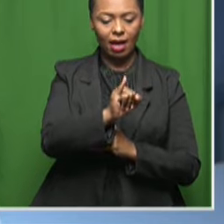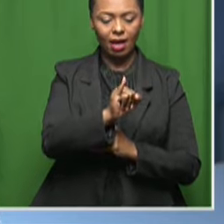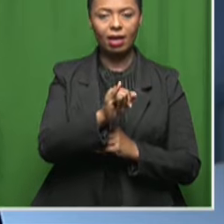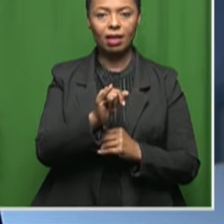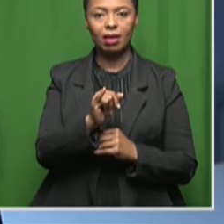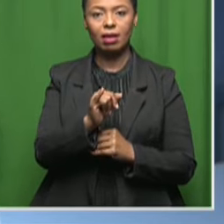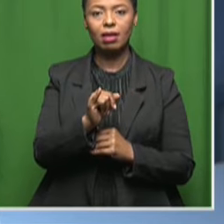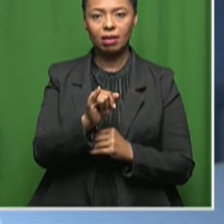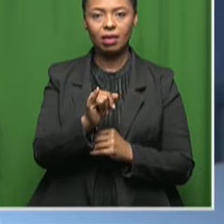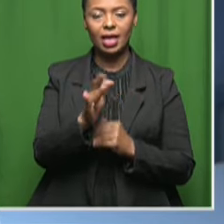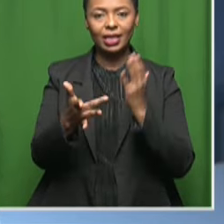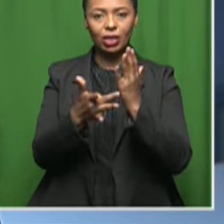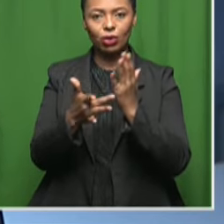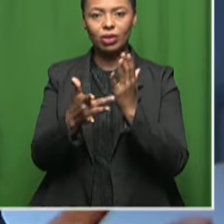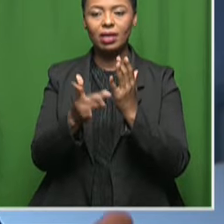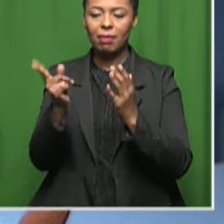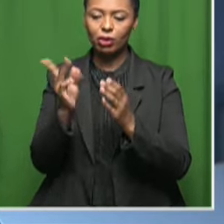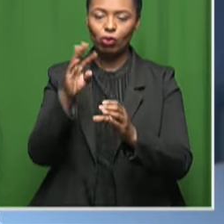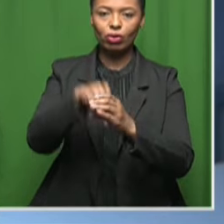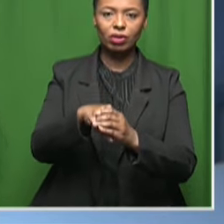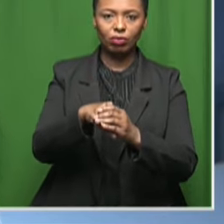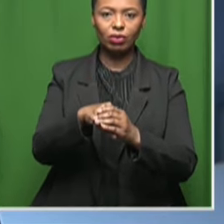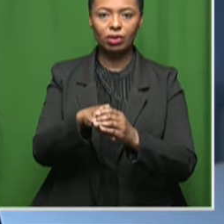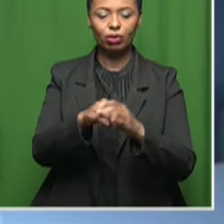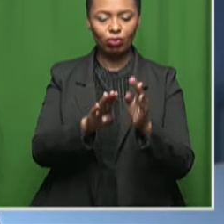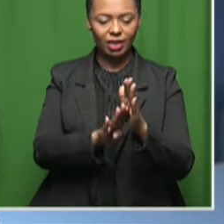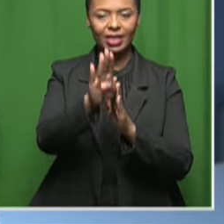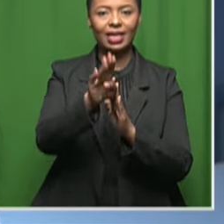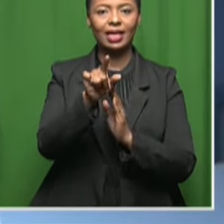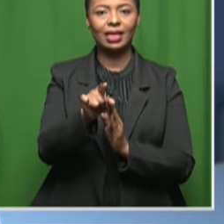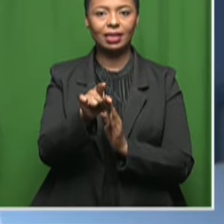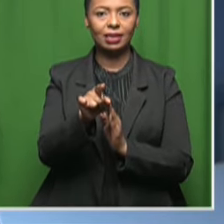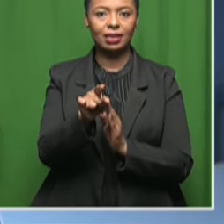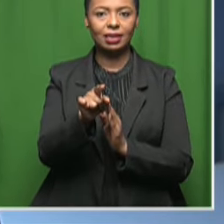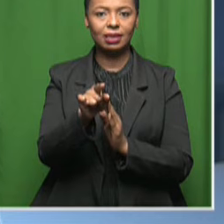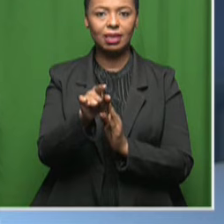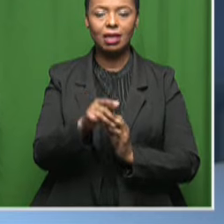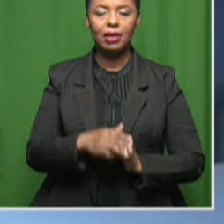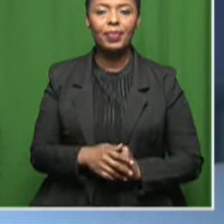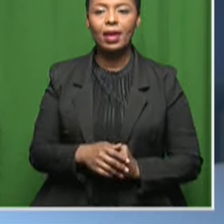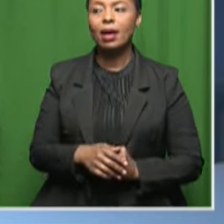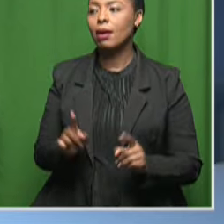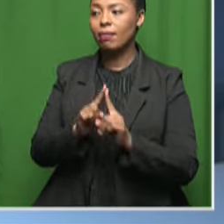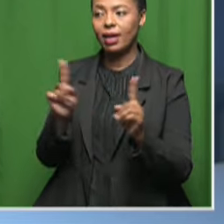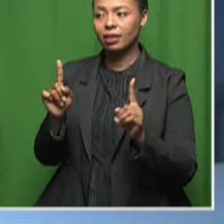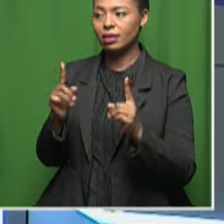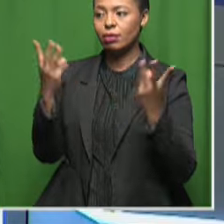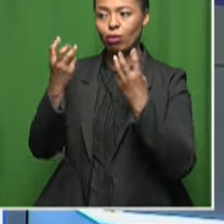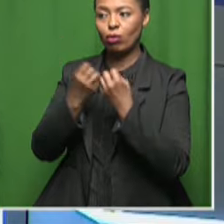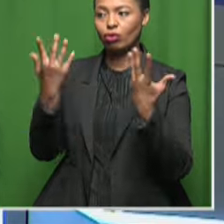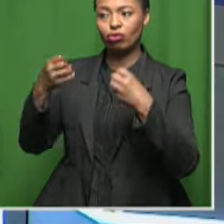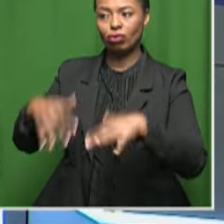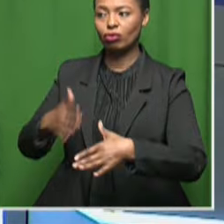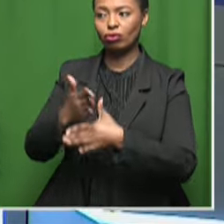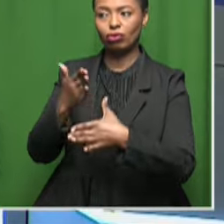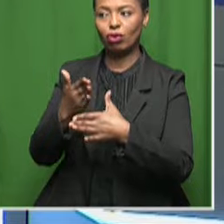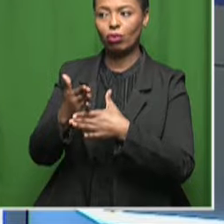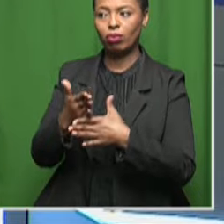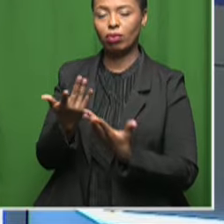contribute towards increasing the cake. And people are losing their jobs, though. That's the concern. The question is, as we